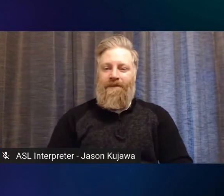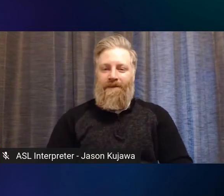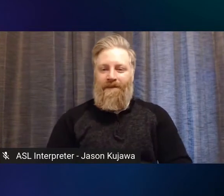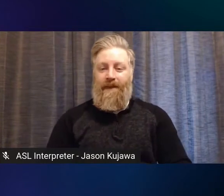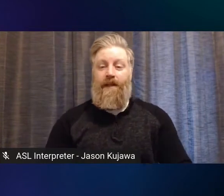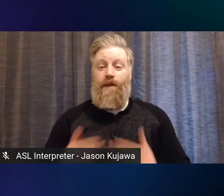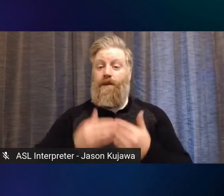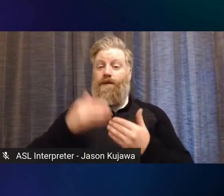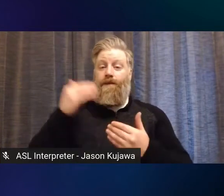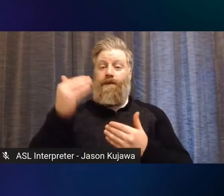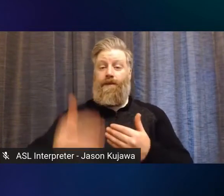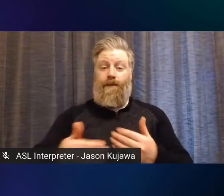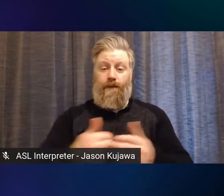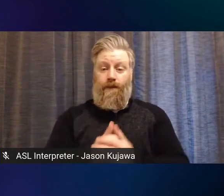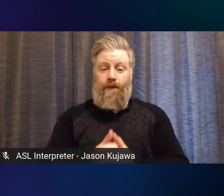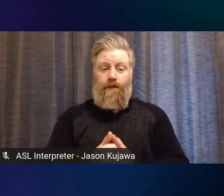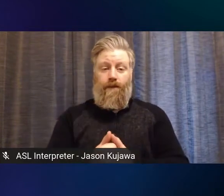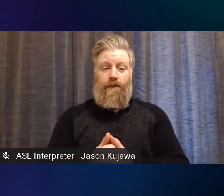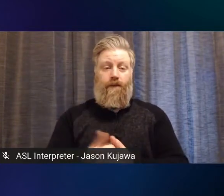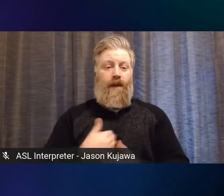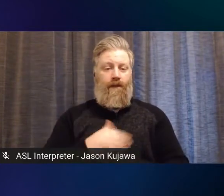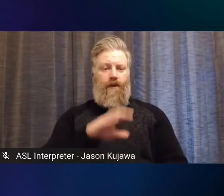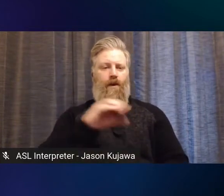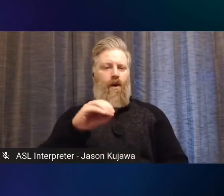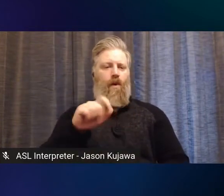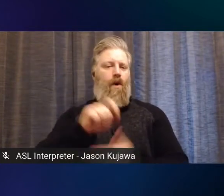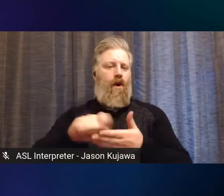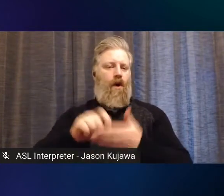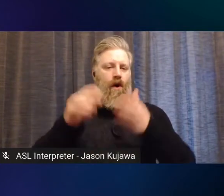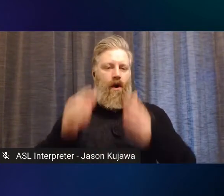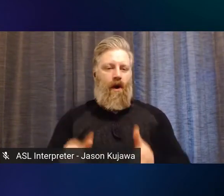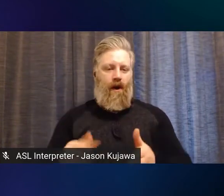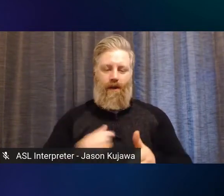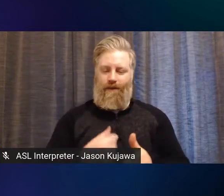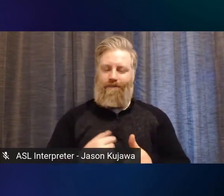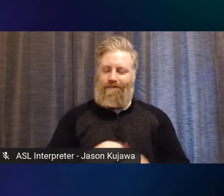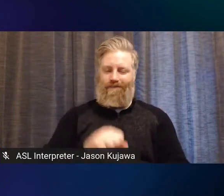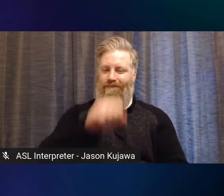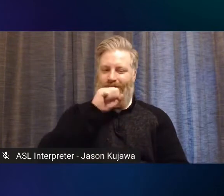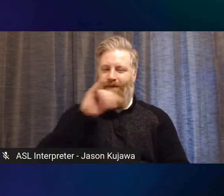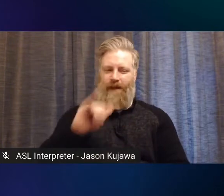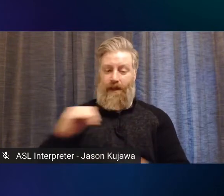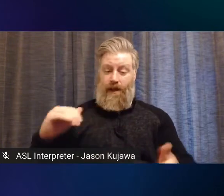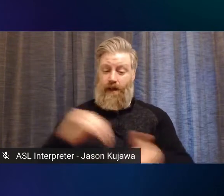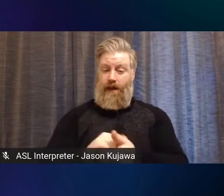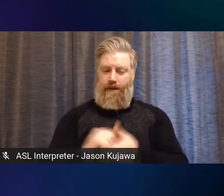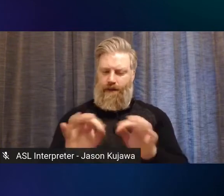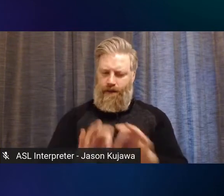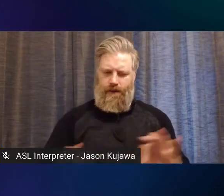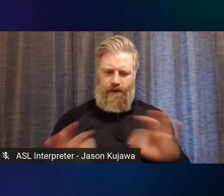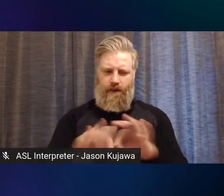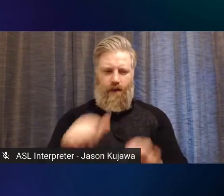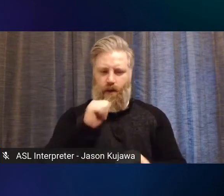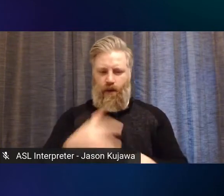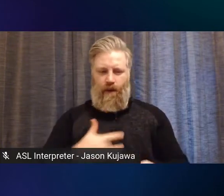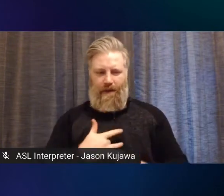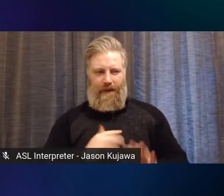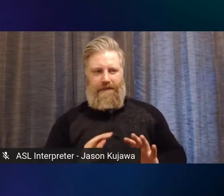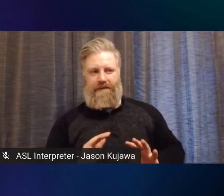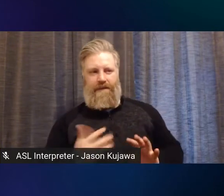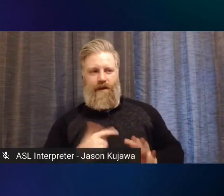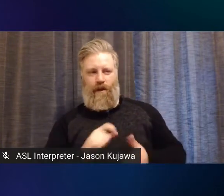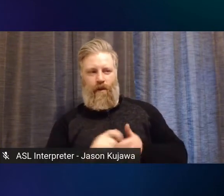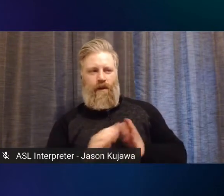Next step, we have co-authors. By the way, co-authors is my jam. Collaboration is key, young people. Don't be afraid to write books together. The